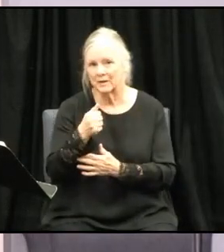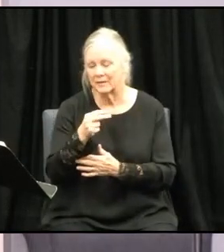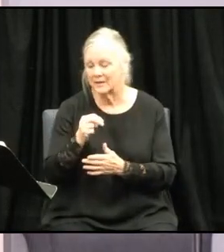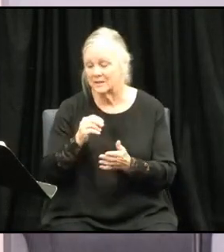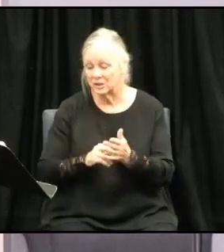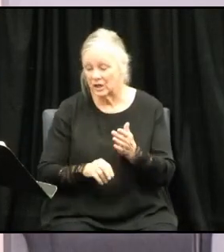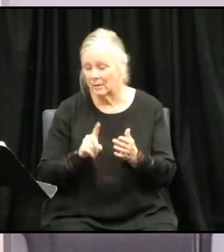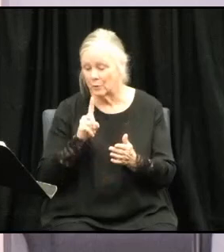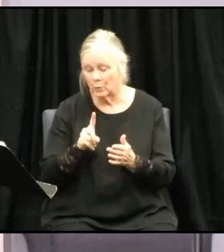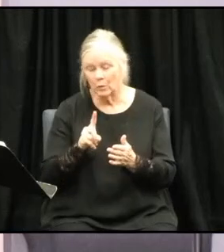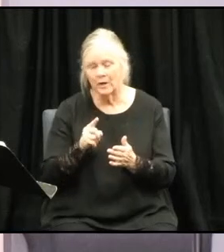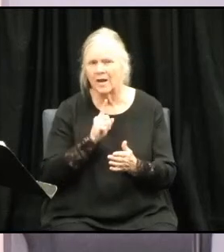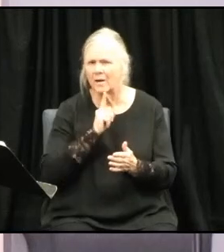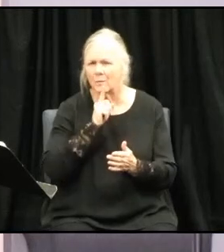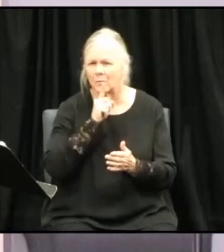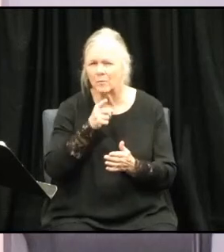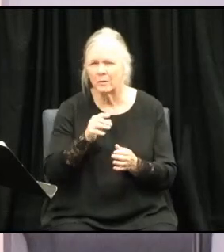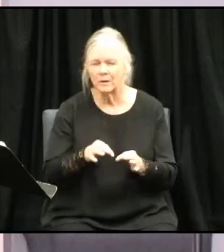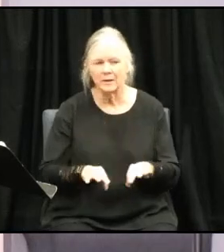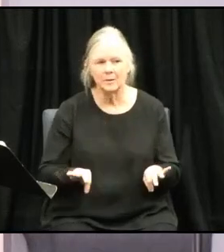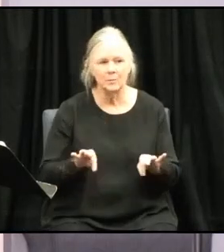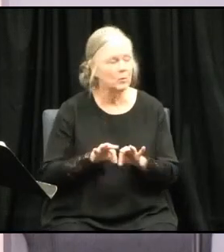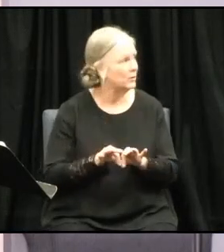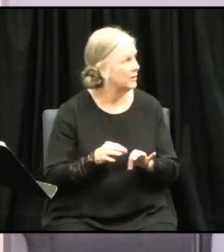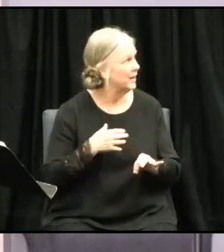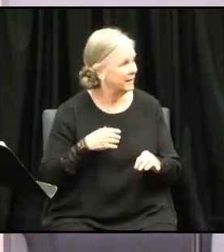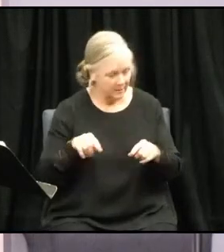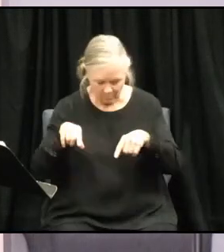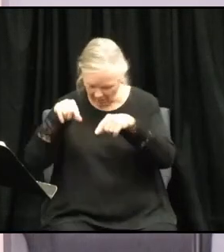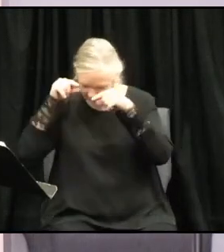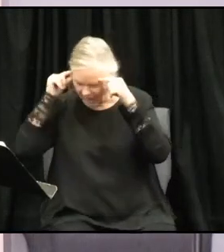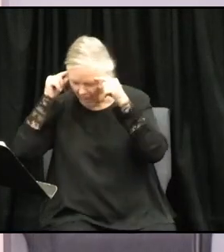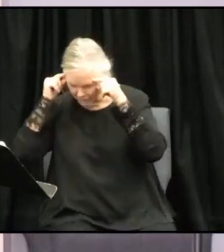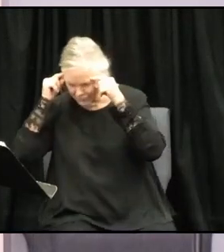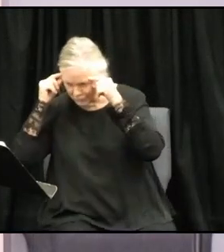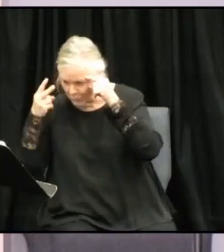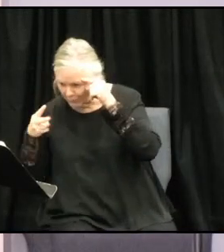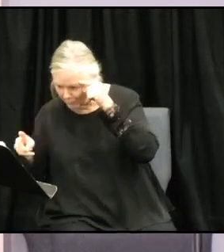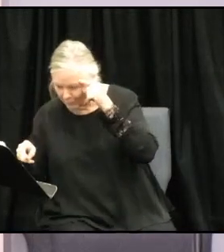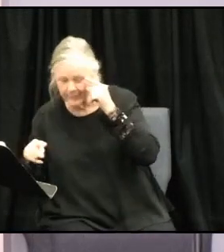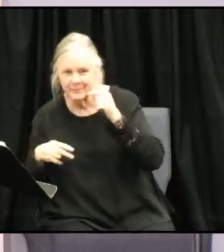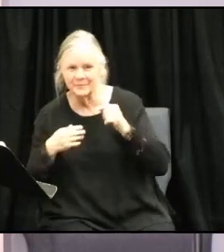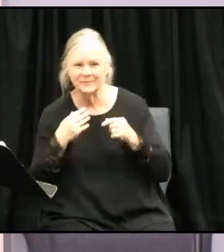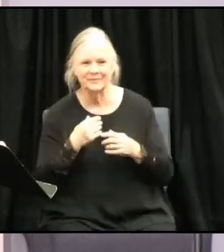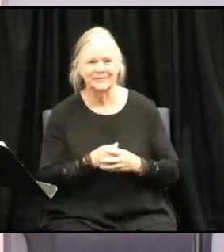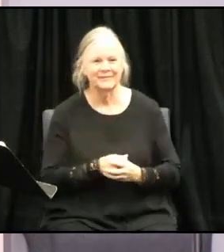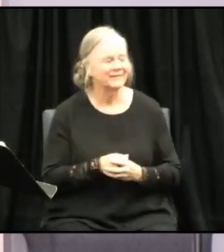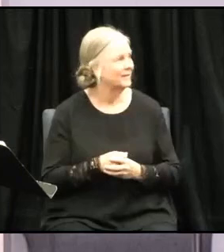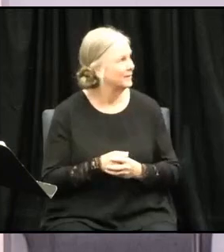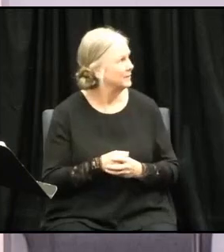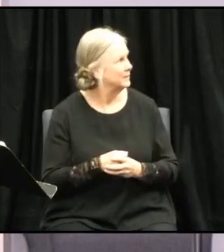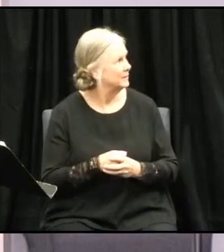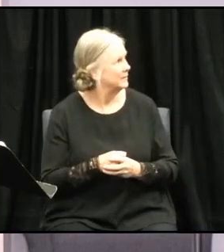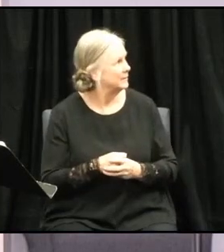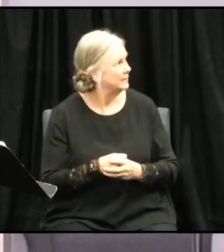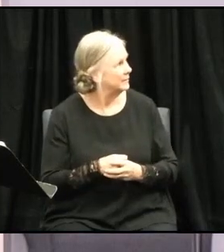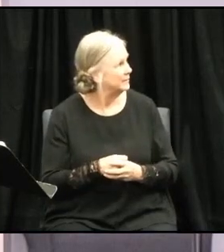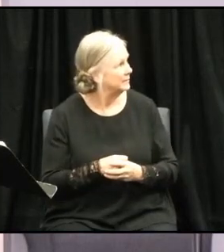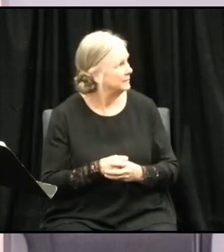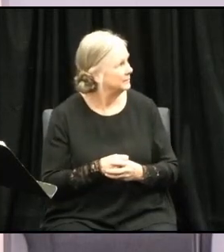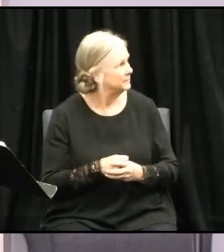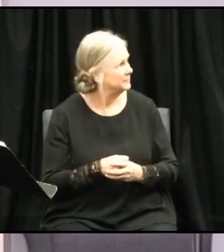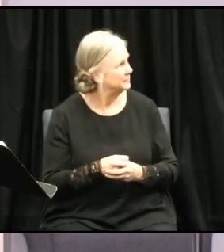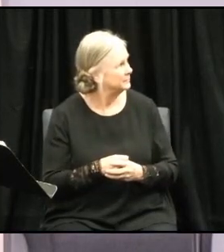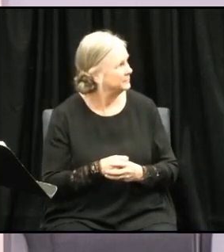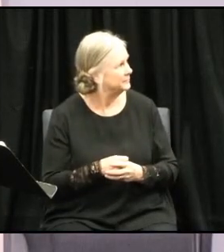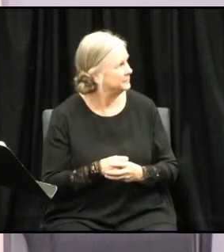And really important that I get my glasses, so thank you for that. I hope I don't rip the tape off that we've got holding the mic